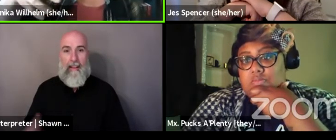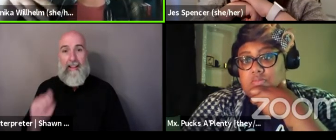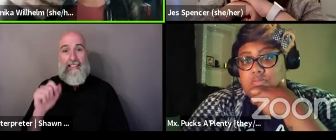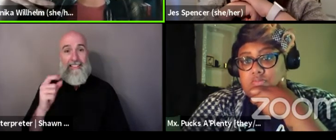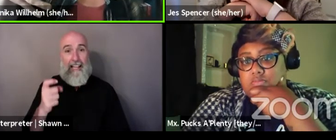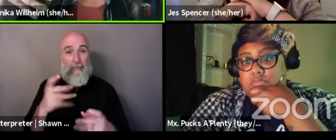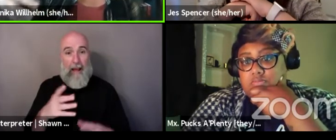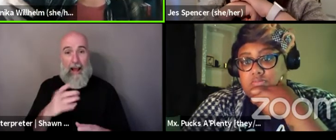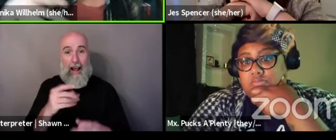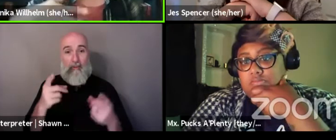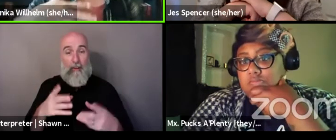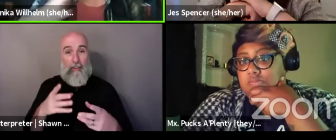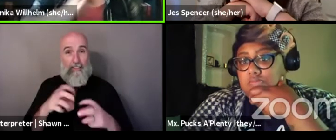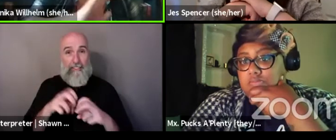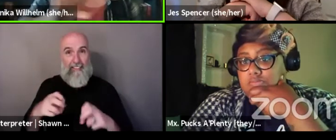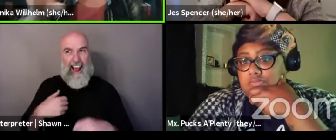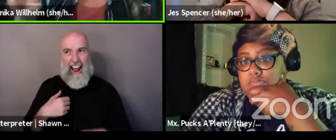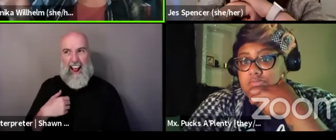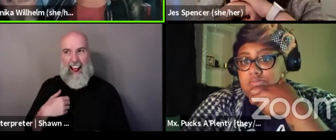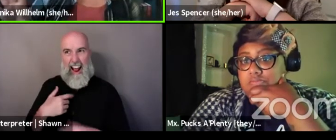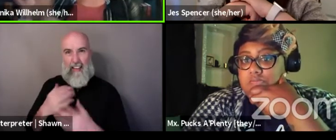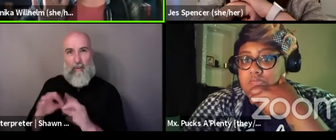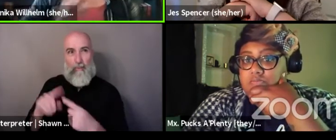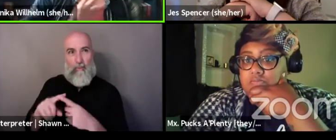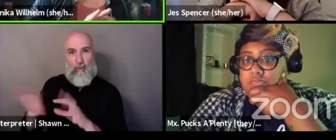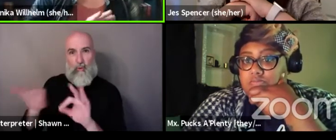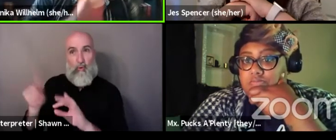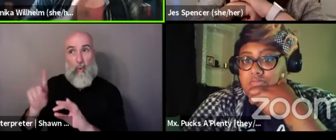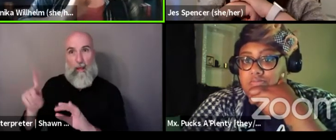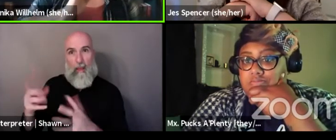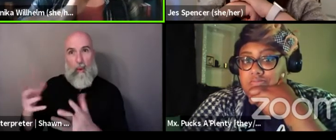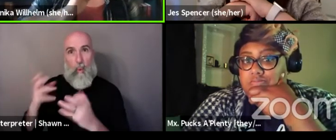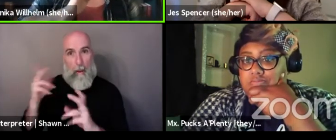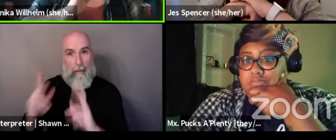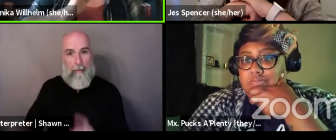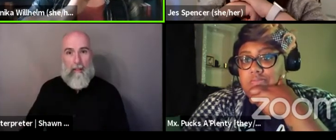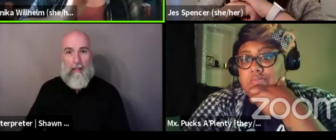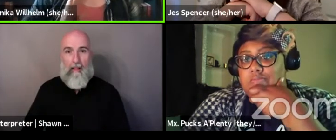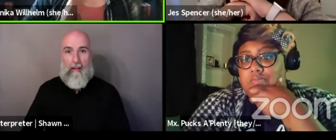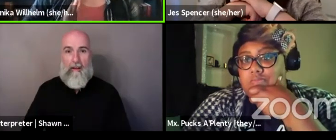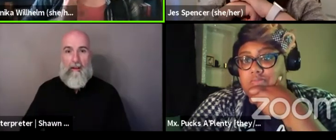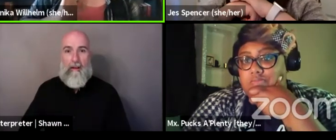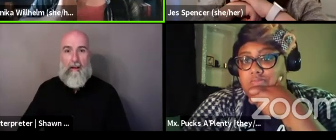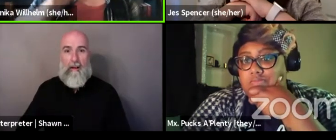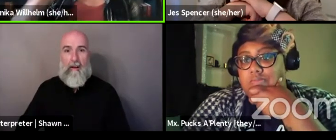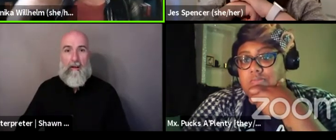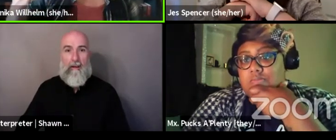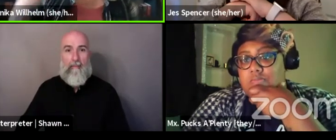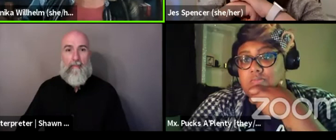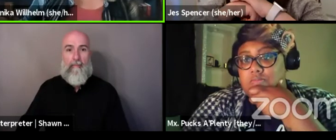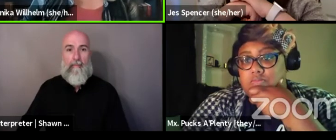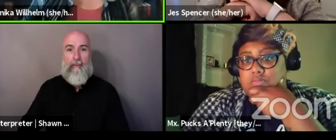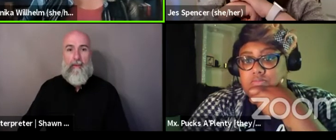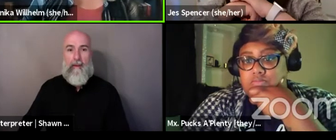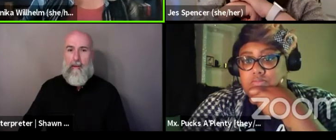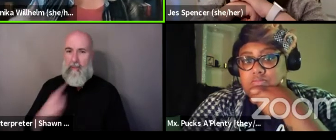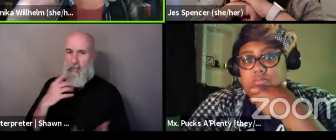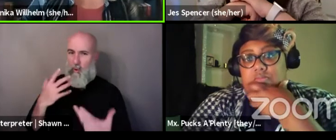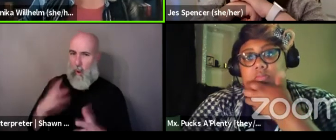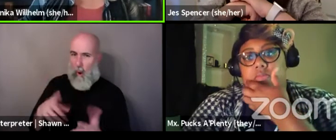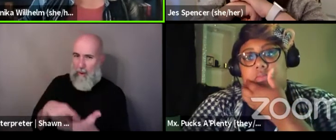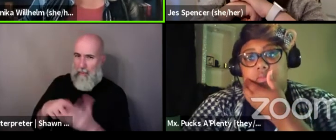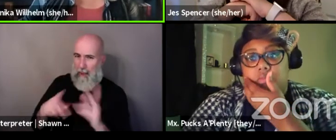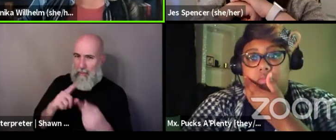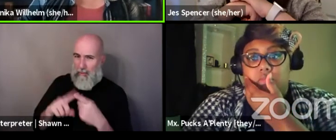directing staff had the freedom to sort of then choose where they still wanted people. But the belief was like, you're already paying people to